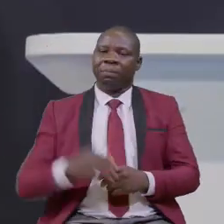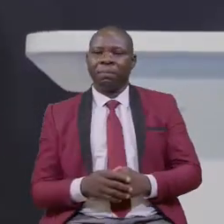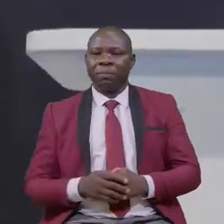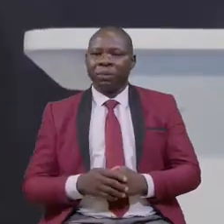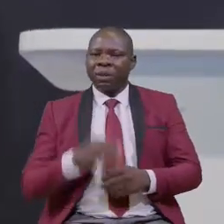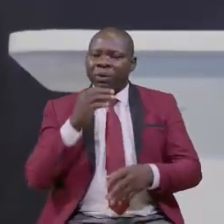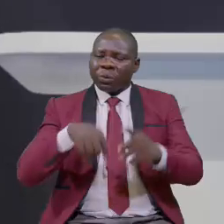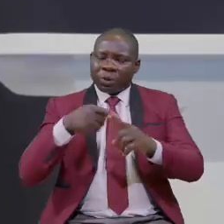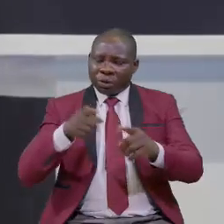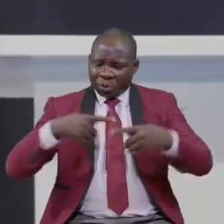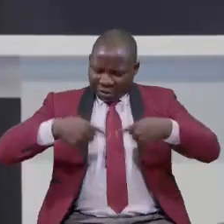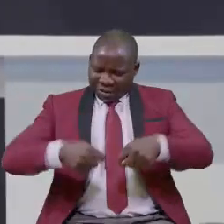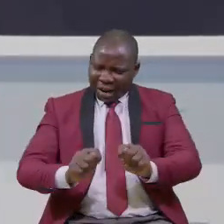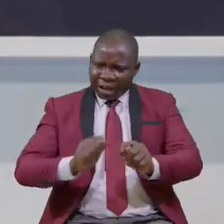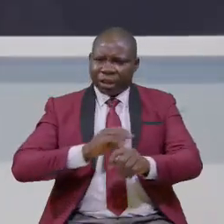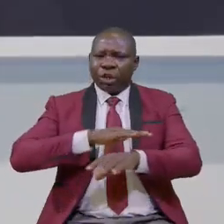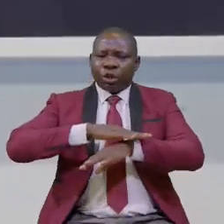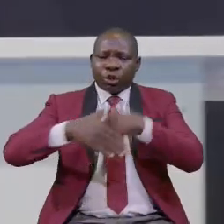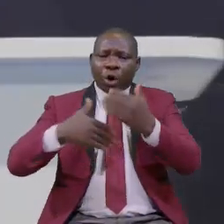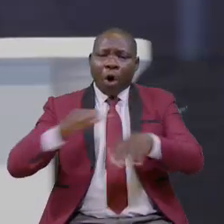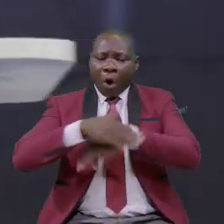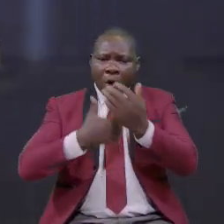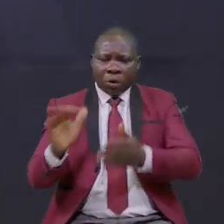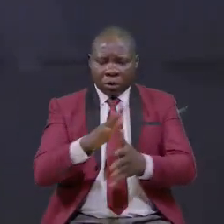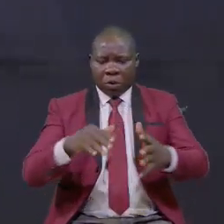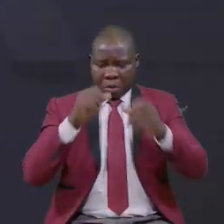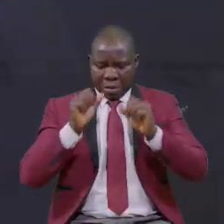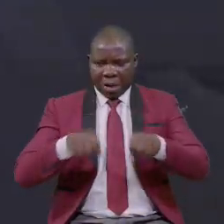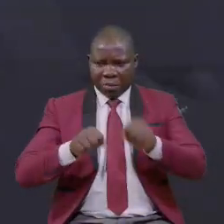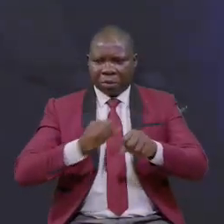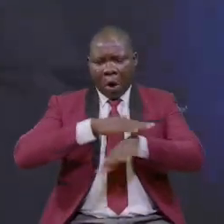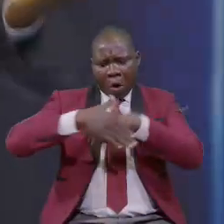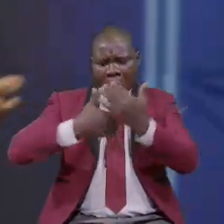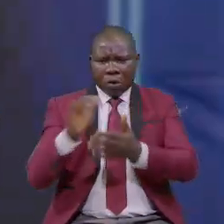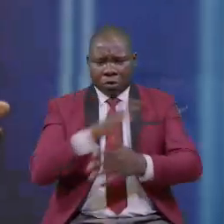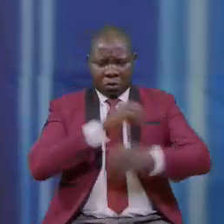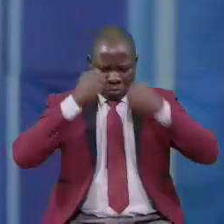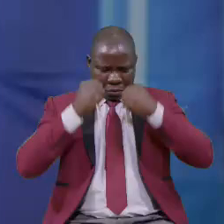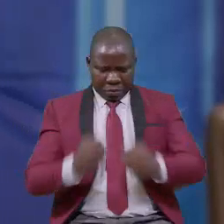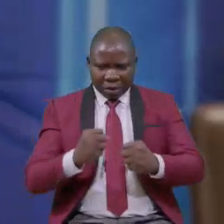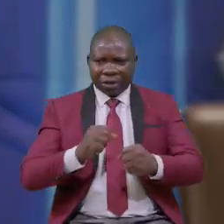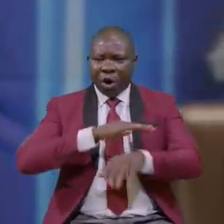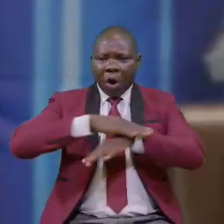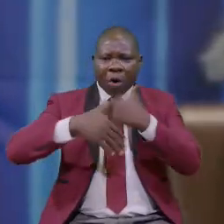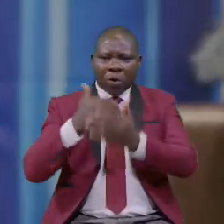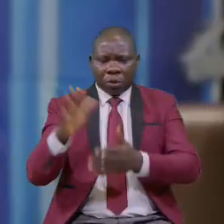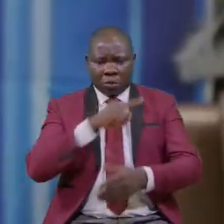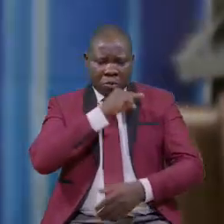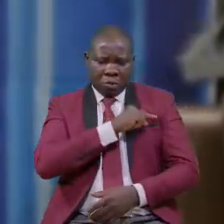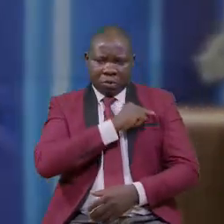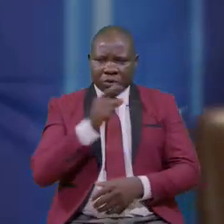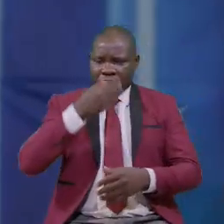trial, your own ability, your own strength, your own qualification, forsake all. And your sin, of